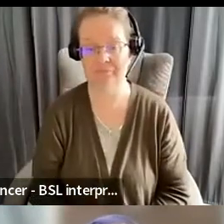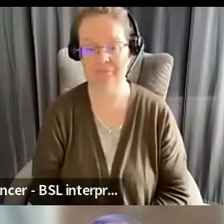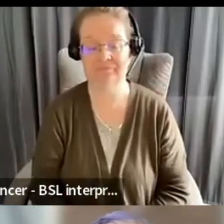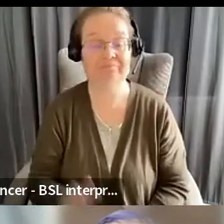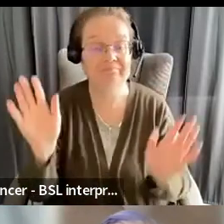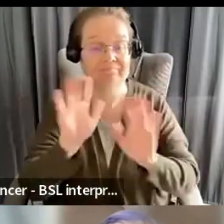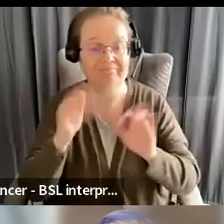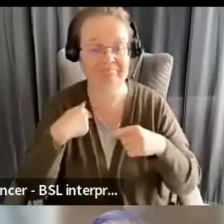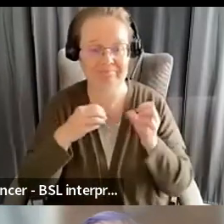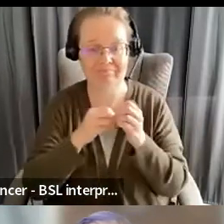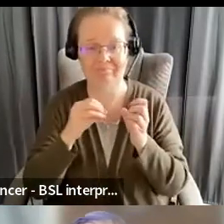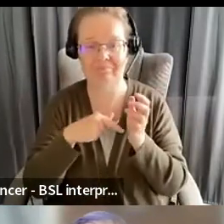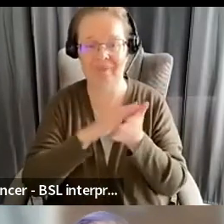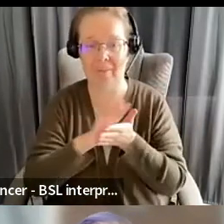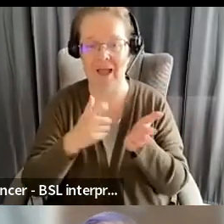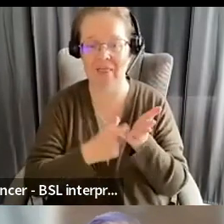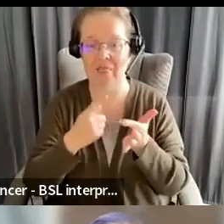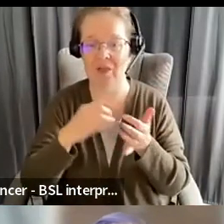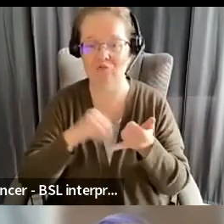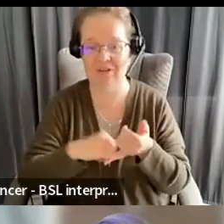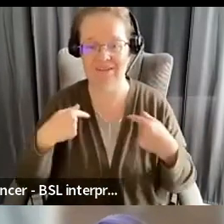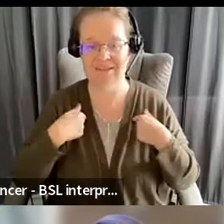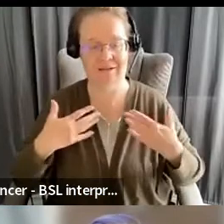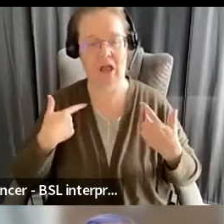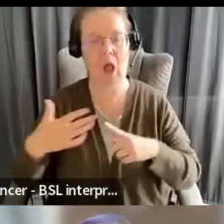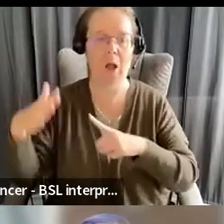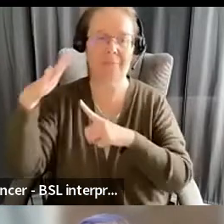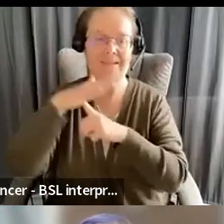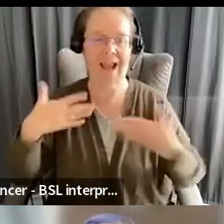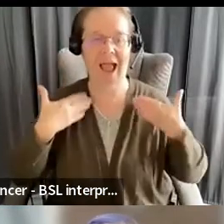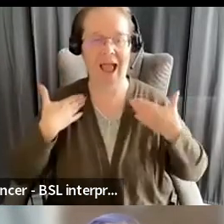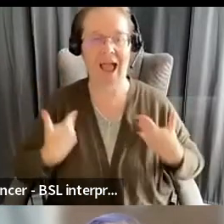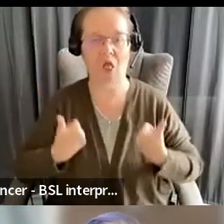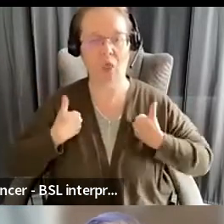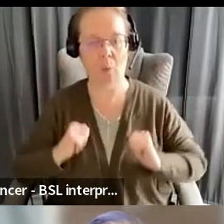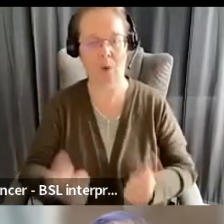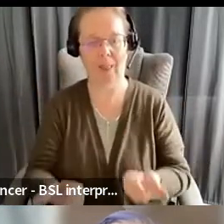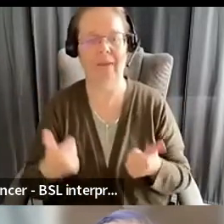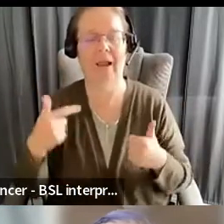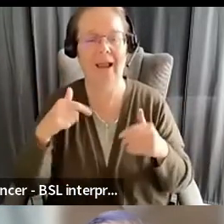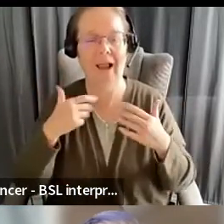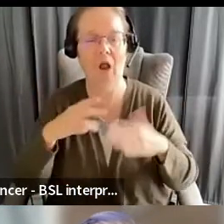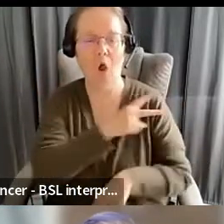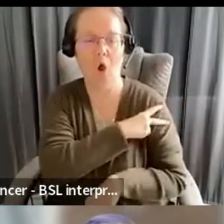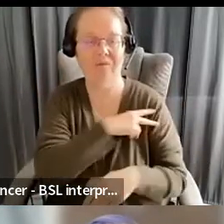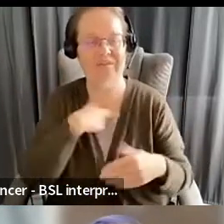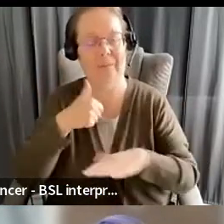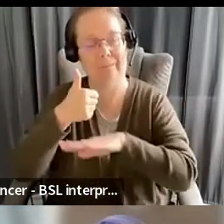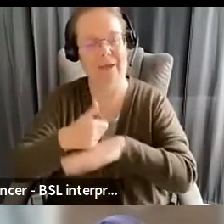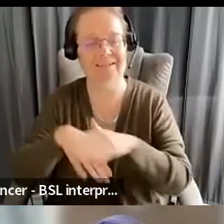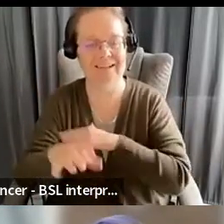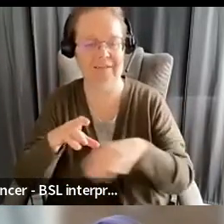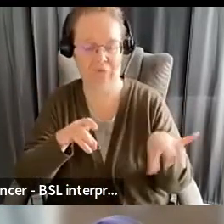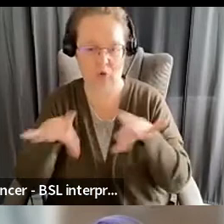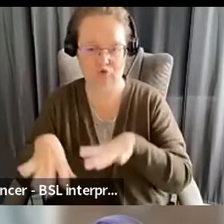Hi, my name is Beth, and I'm the Senior Health and Wellbeing Consultant for UK and Australia, and I'm based in Bridgend in Wales.